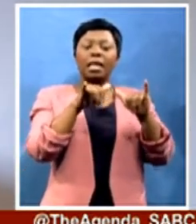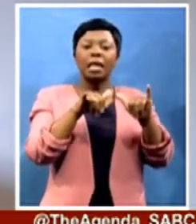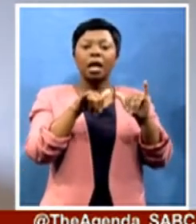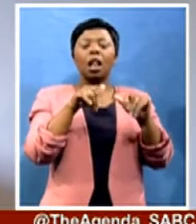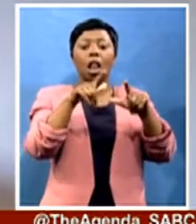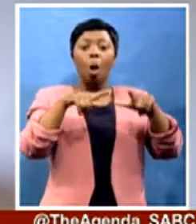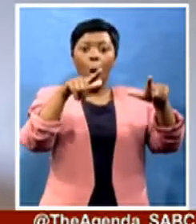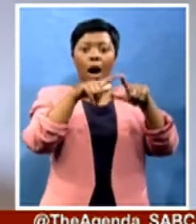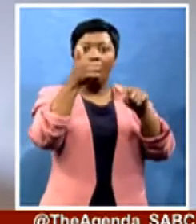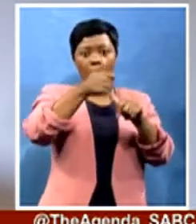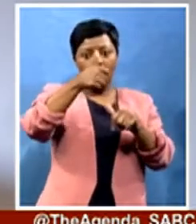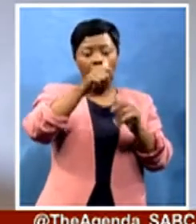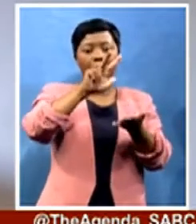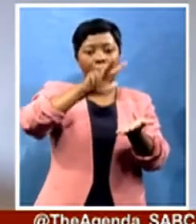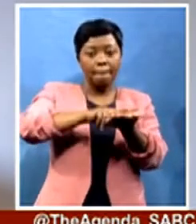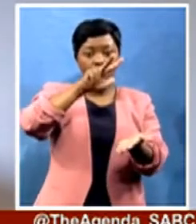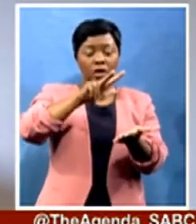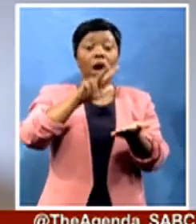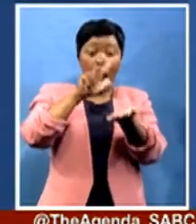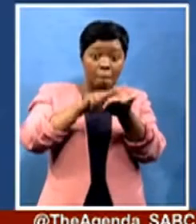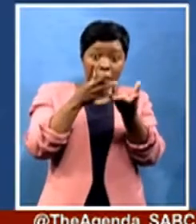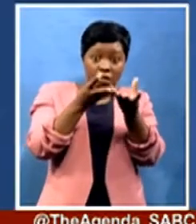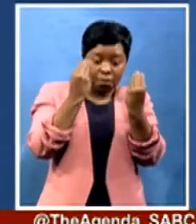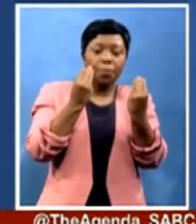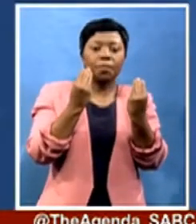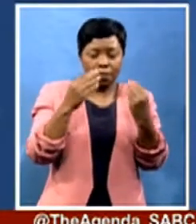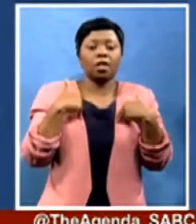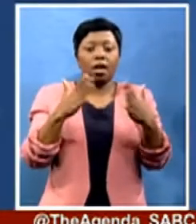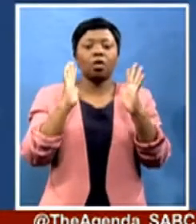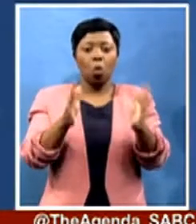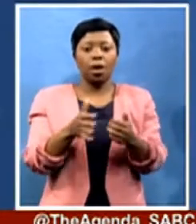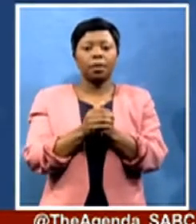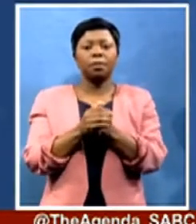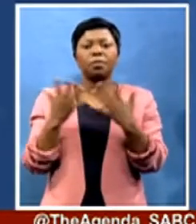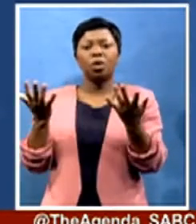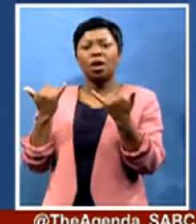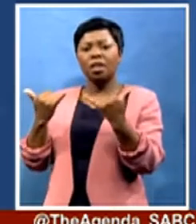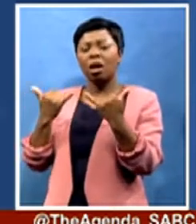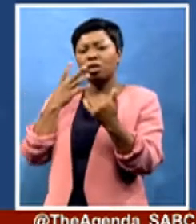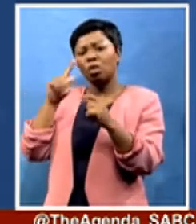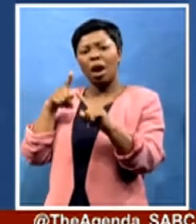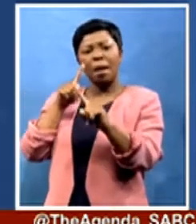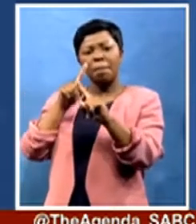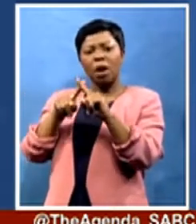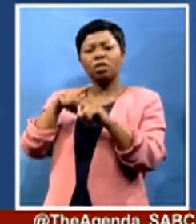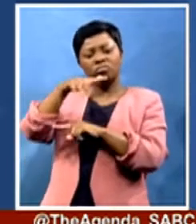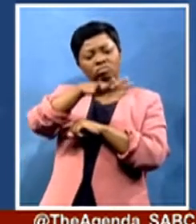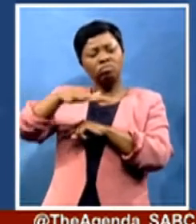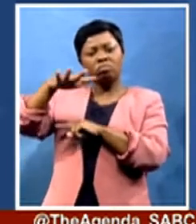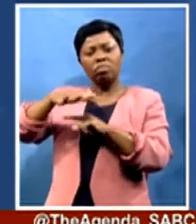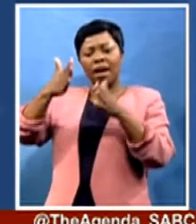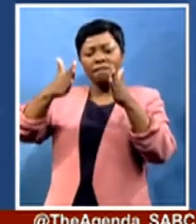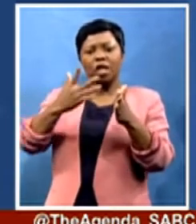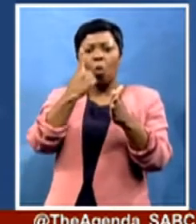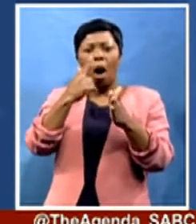will start up as well. Of course, the sites you're talking about are part of the phase 1 process, and we need to clarify this. This